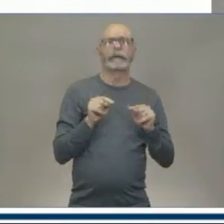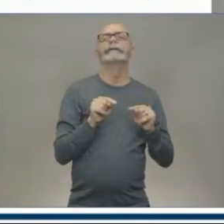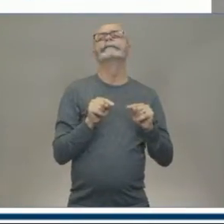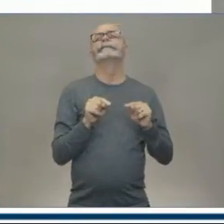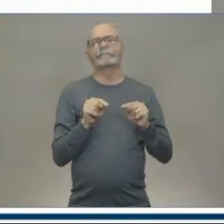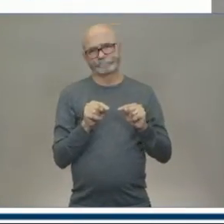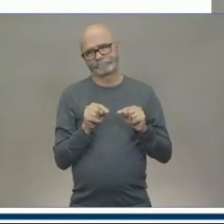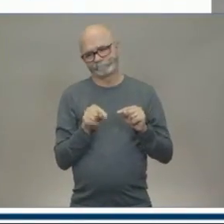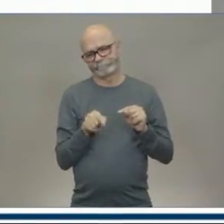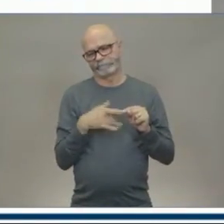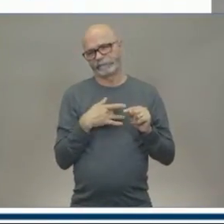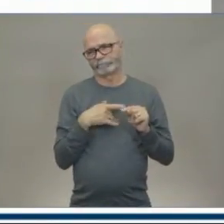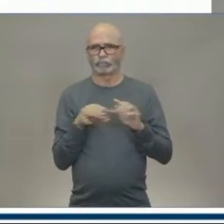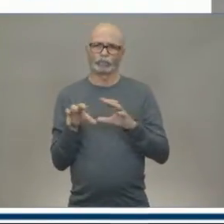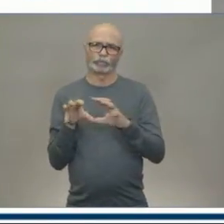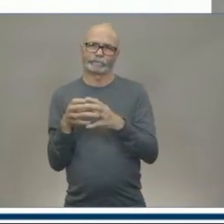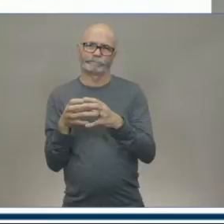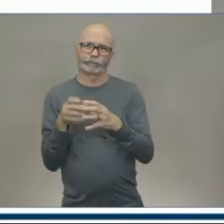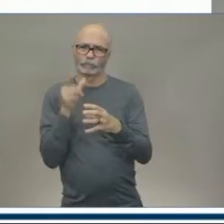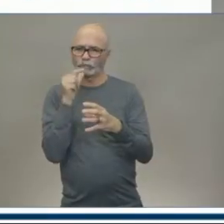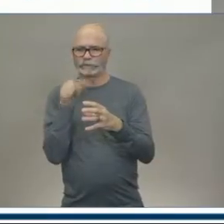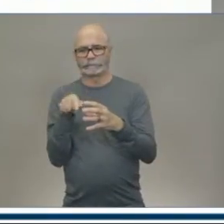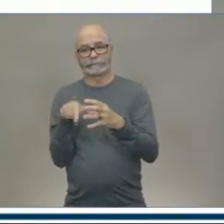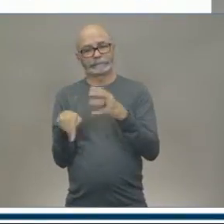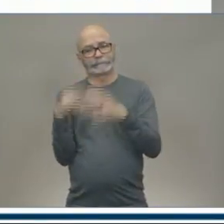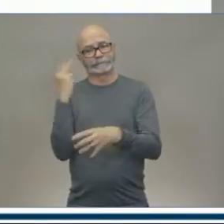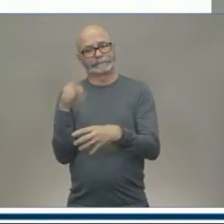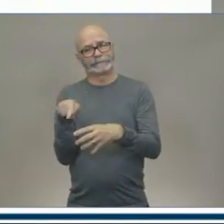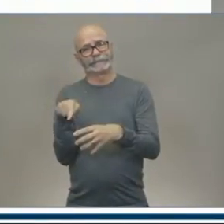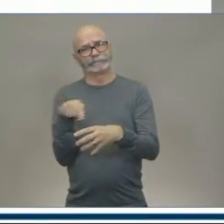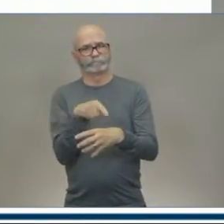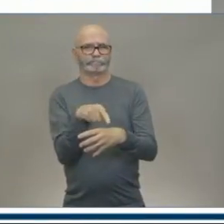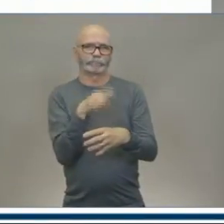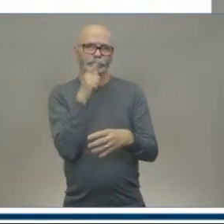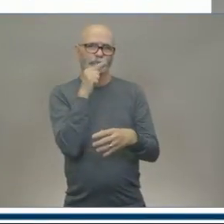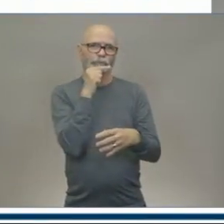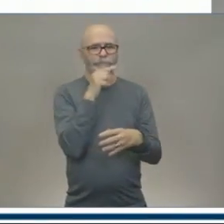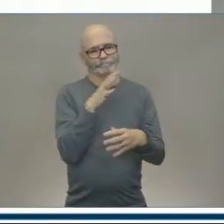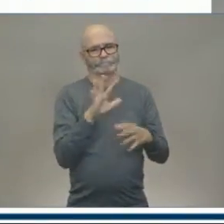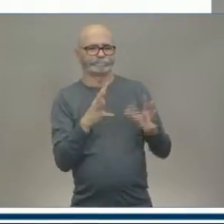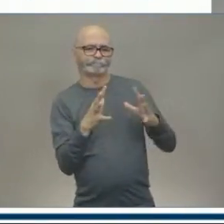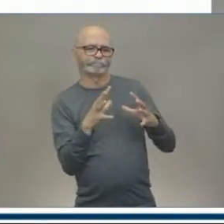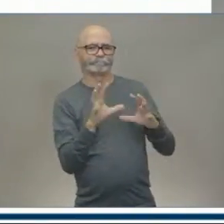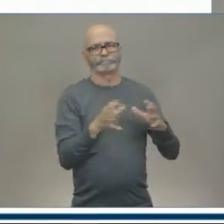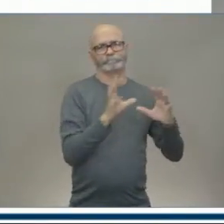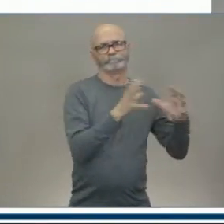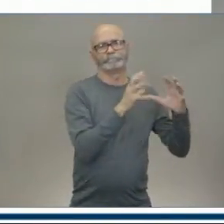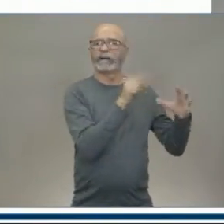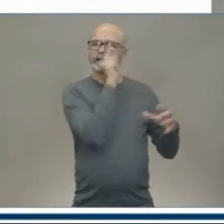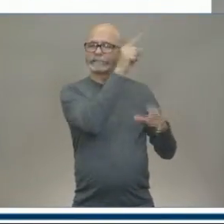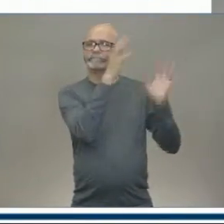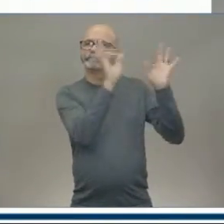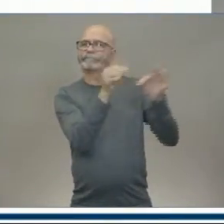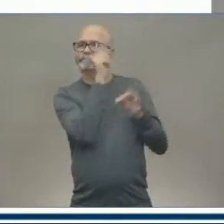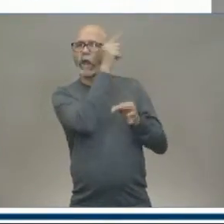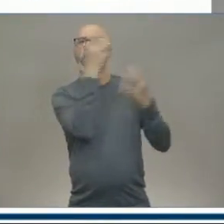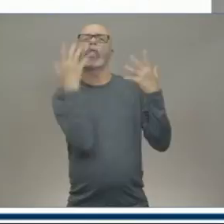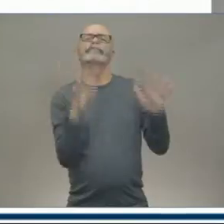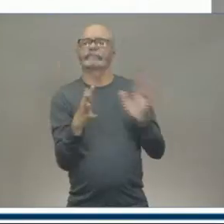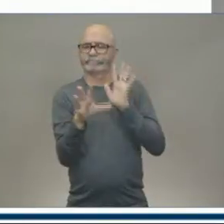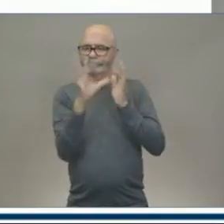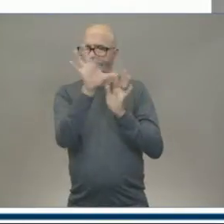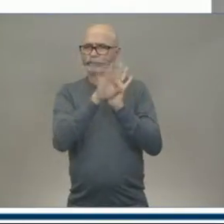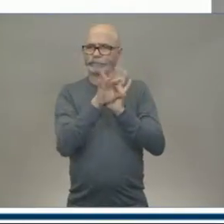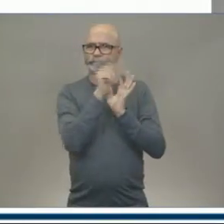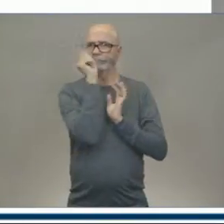groupings of who should be targeted for highest priority for vaccination. That was presented and approved by the table that I